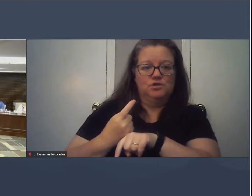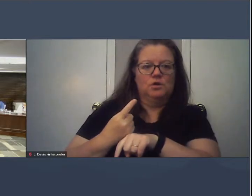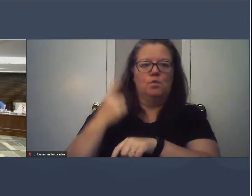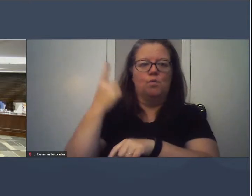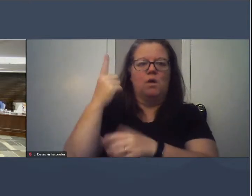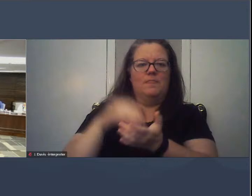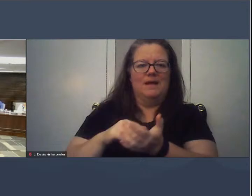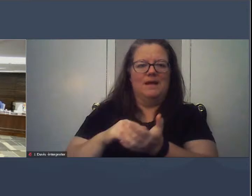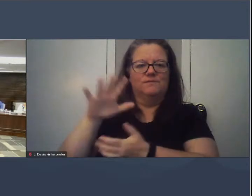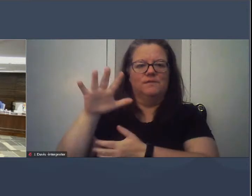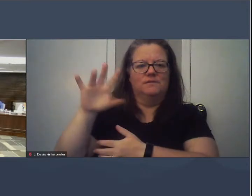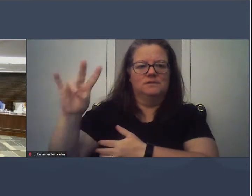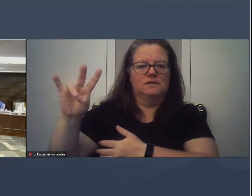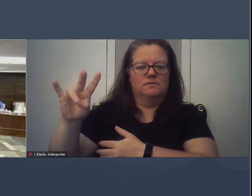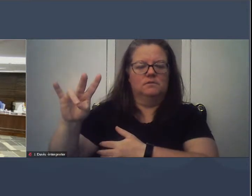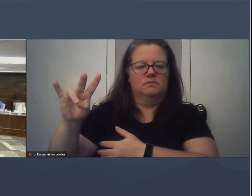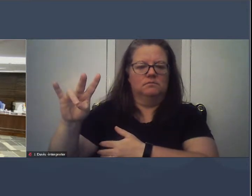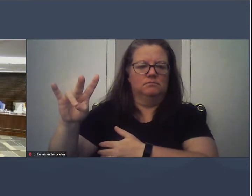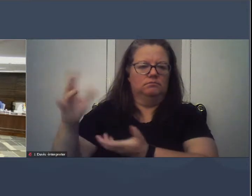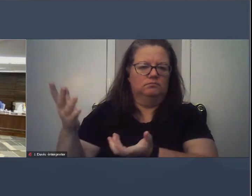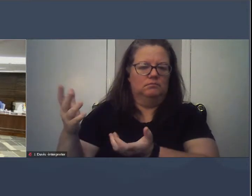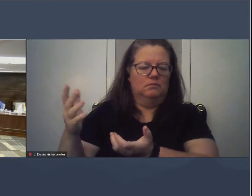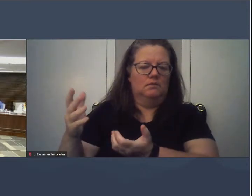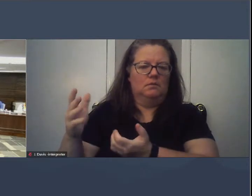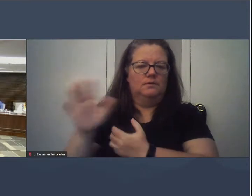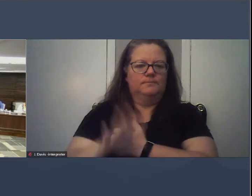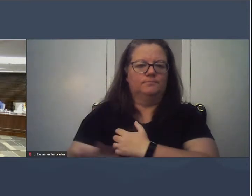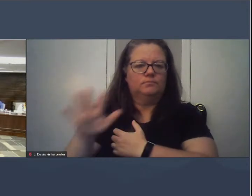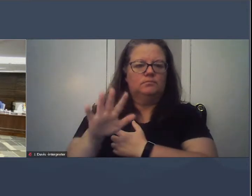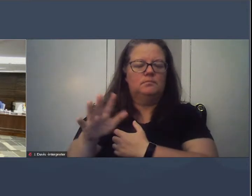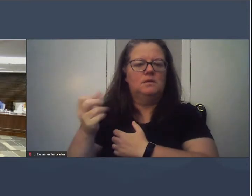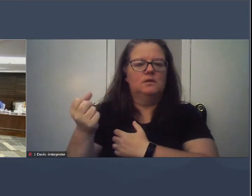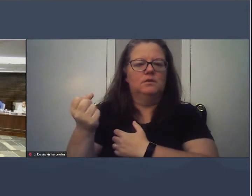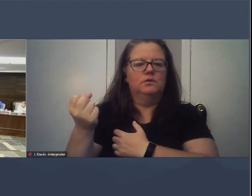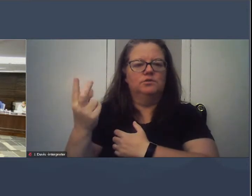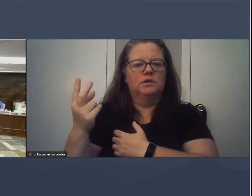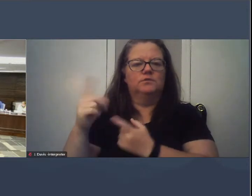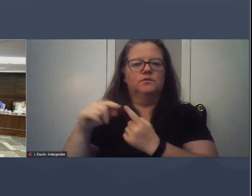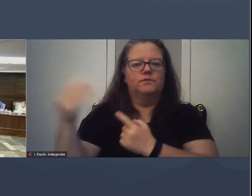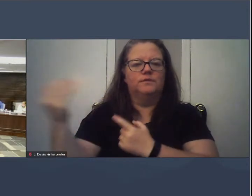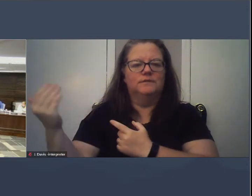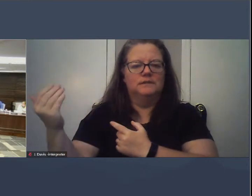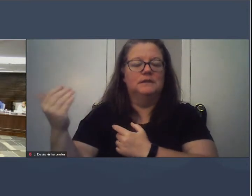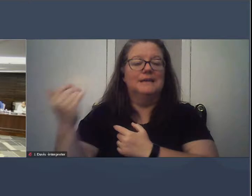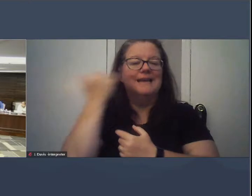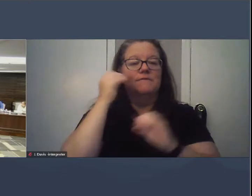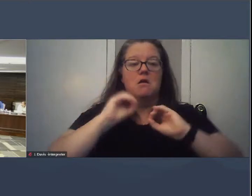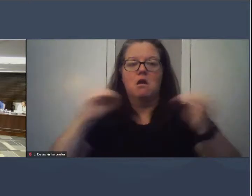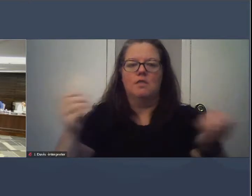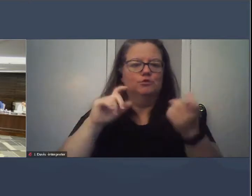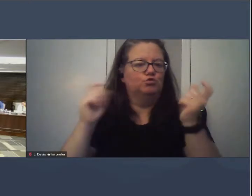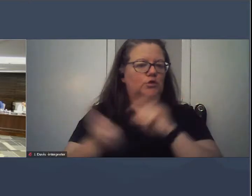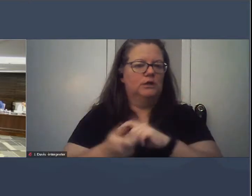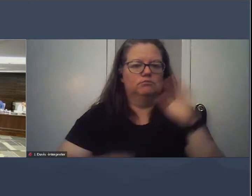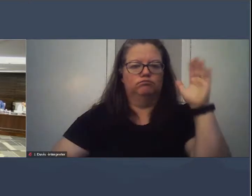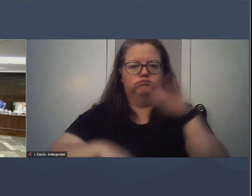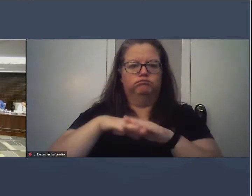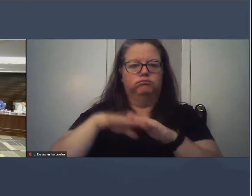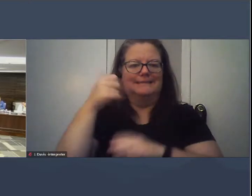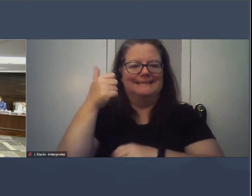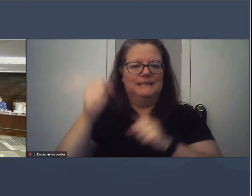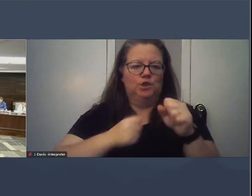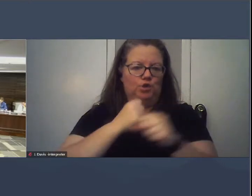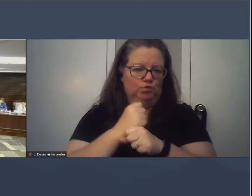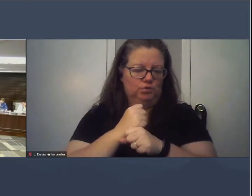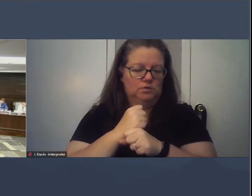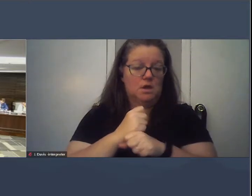or something. Yeah, a little over 1,000. So if we've got about 12 to 15, that's all. That if nothing else changed, we're at about 10 years. Okay. We got about a 10-year time frame. But